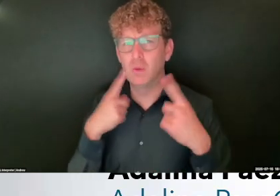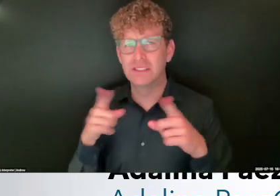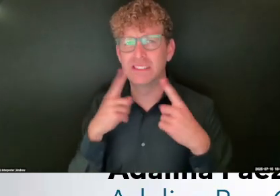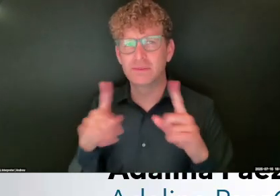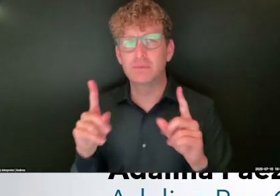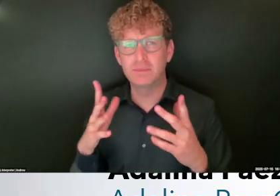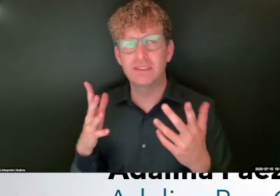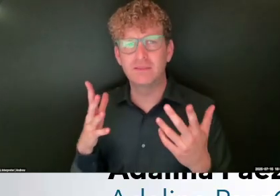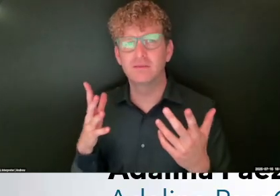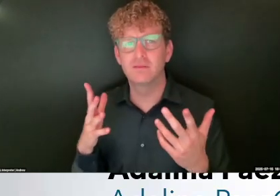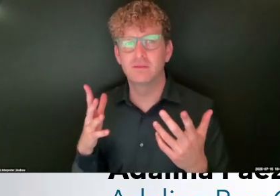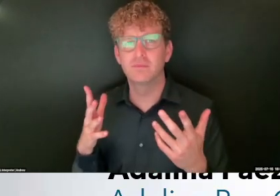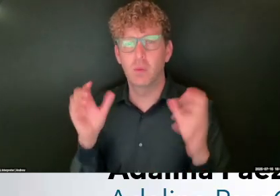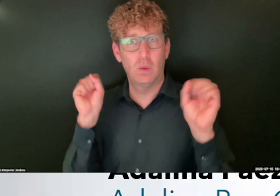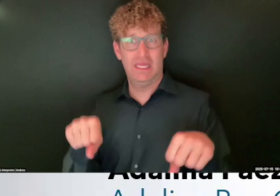that up for right now.